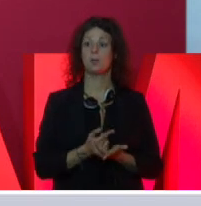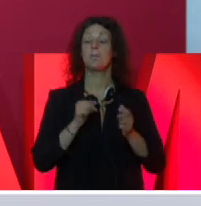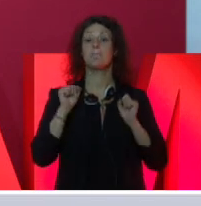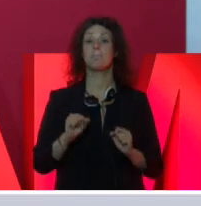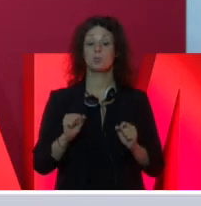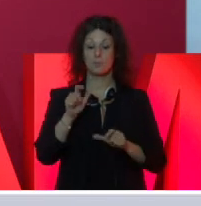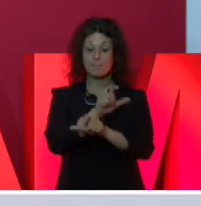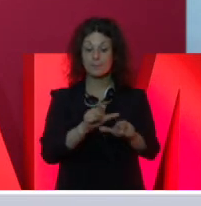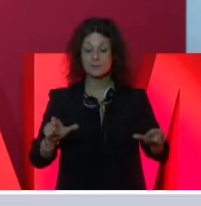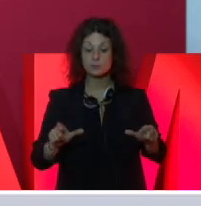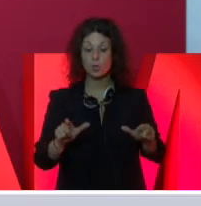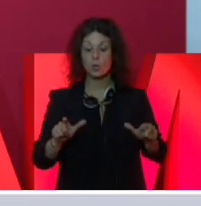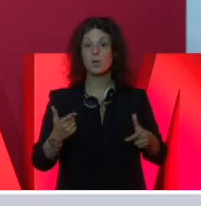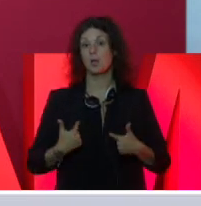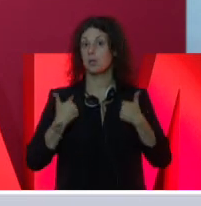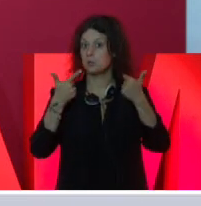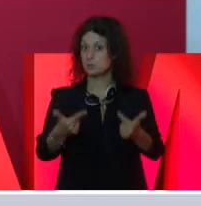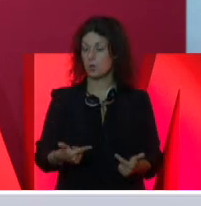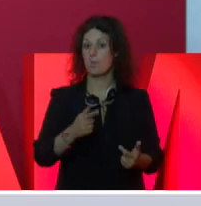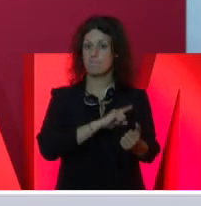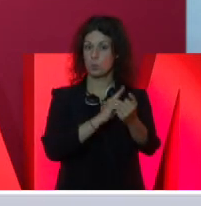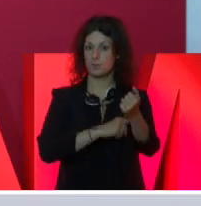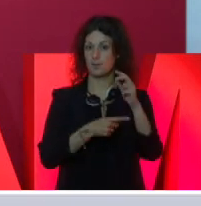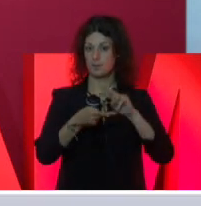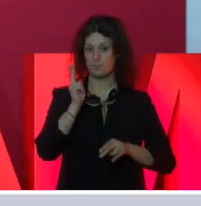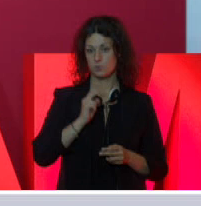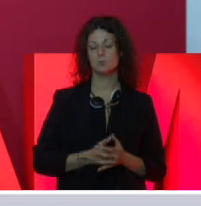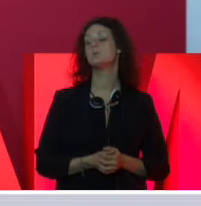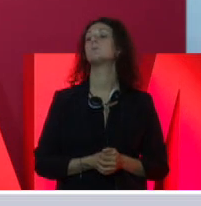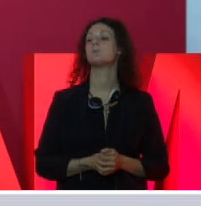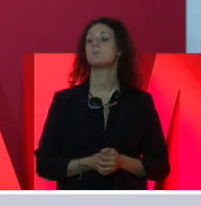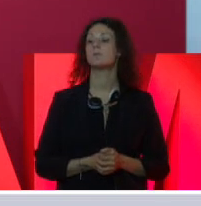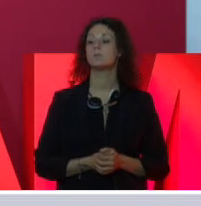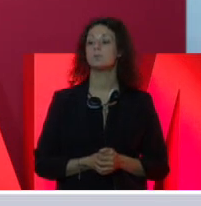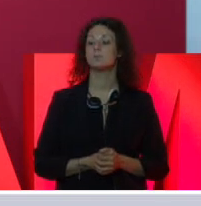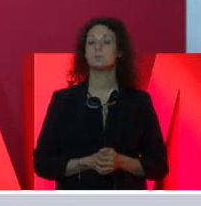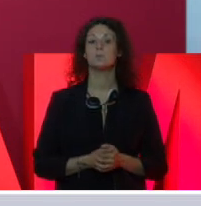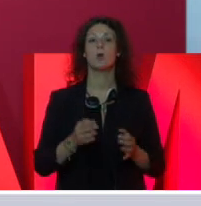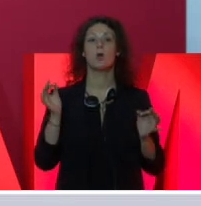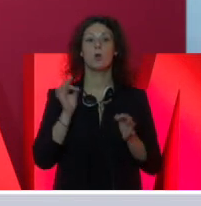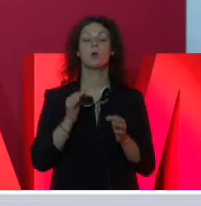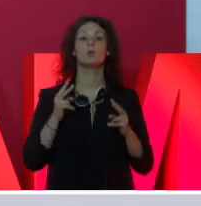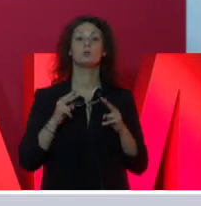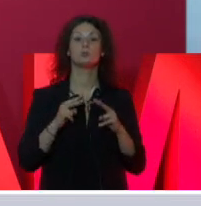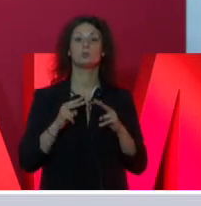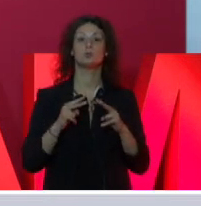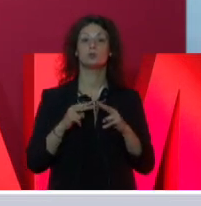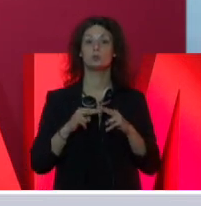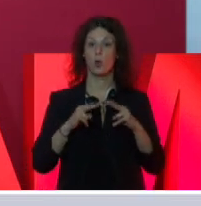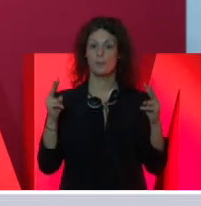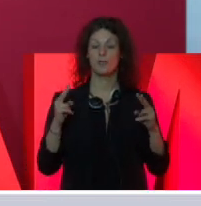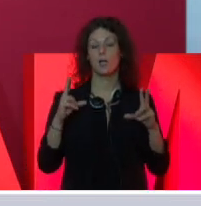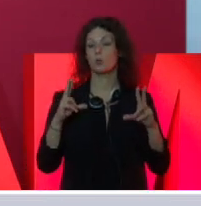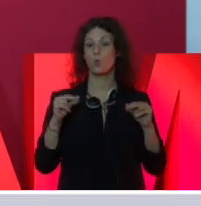give people better tools against the undesired effect of automated decisions. It can enable us